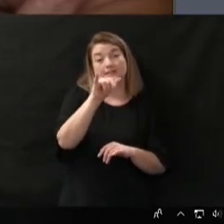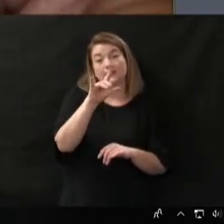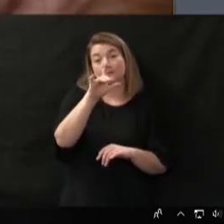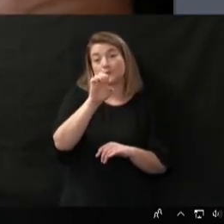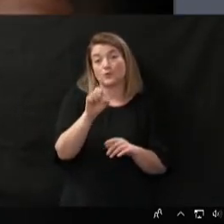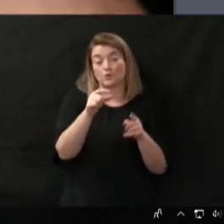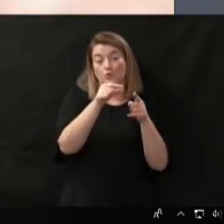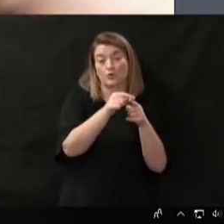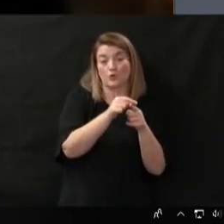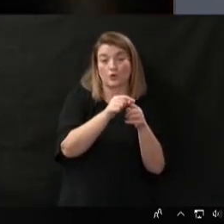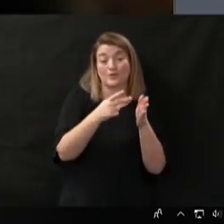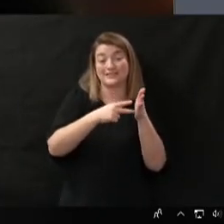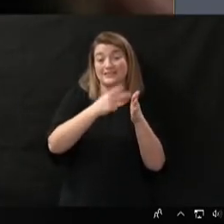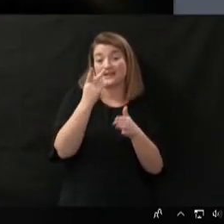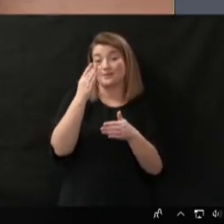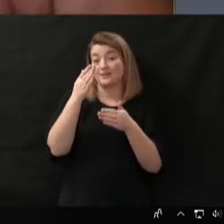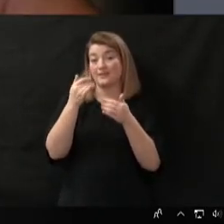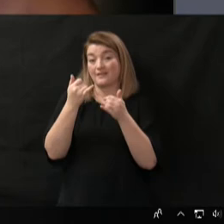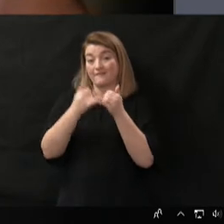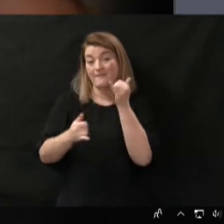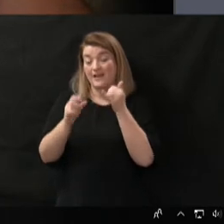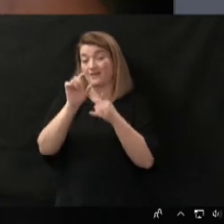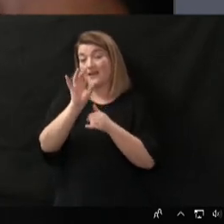Yeah, we have to put that at the beginning.